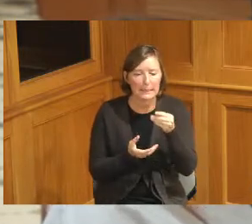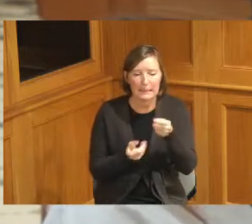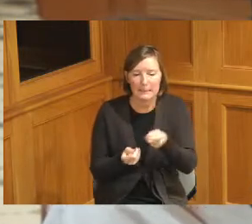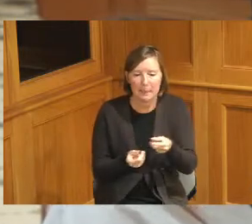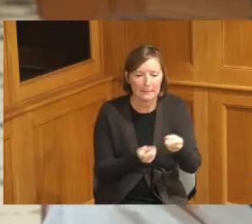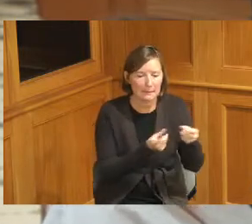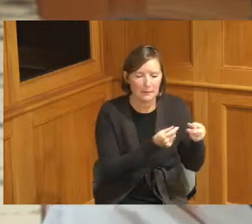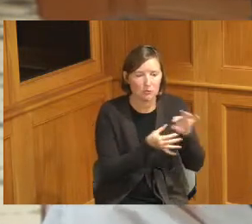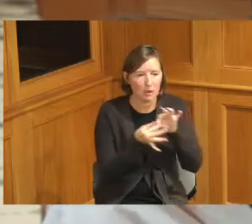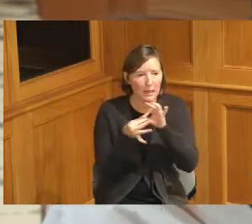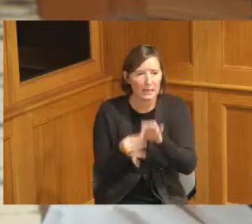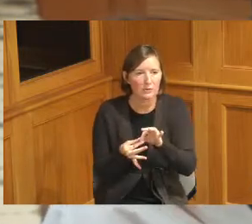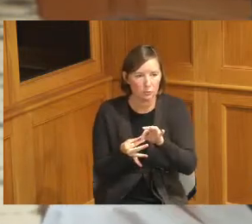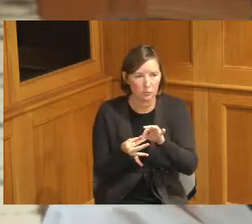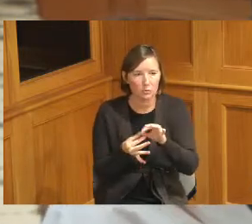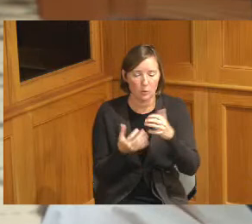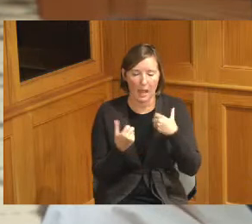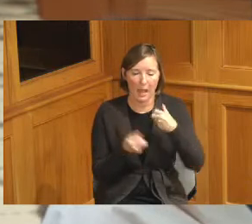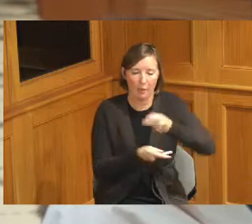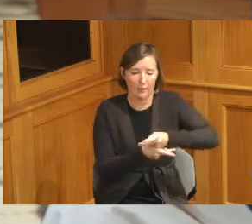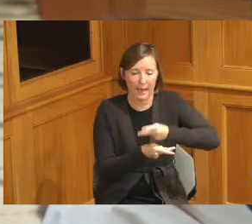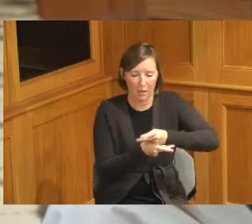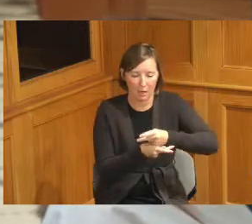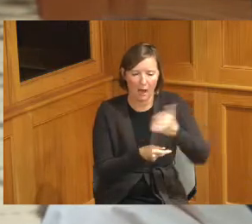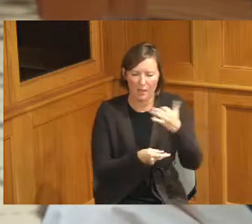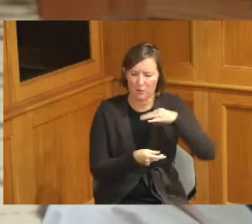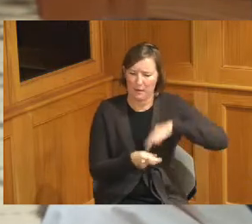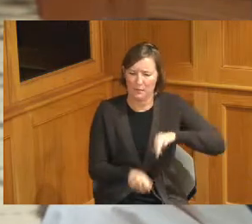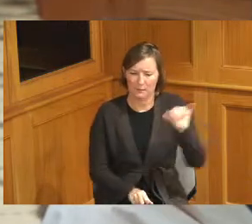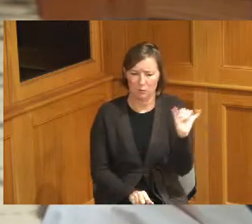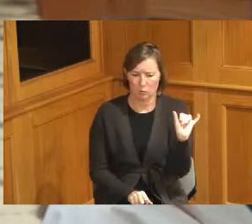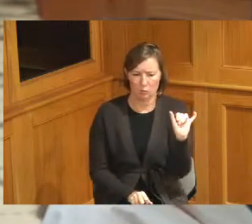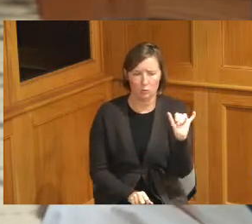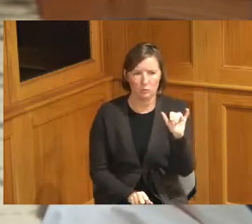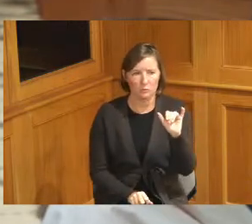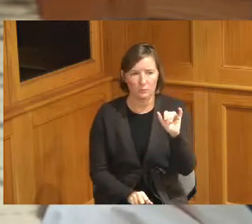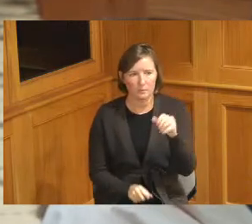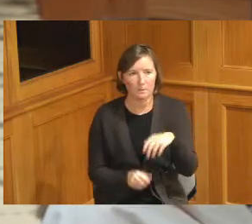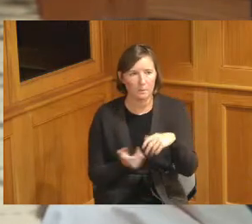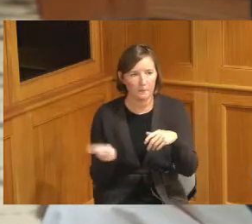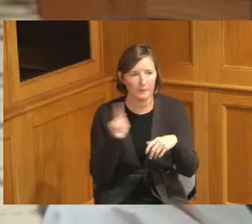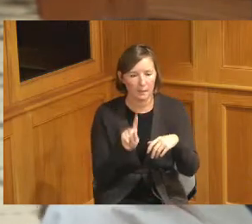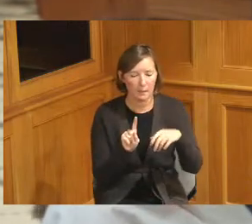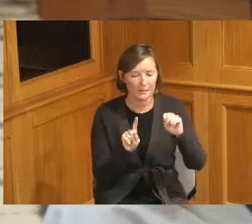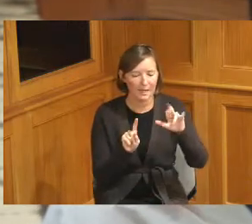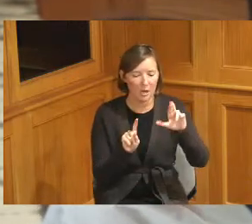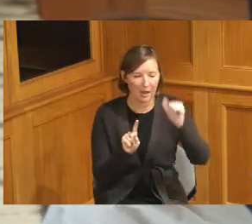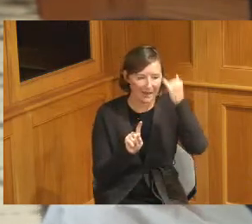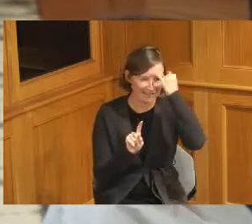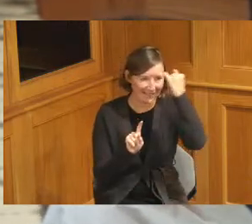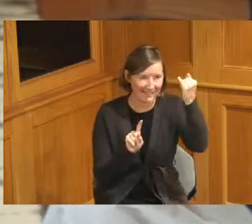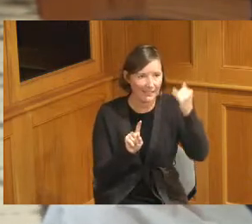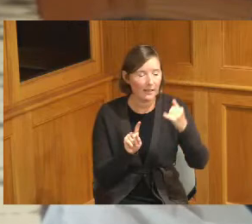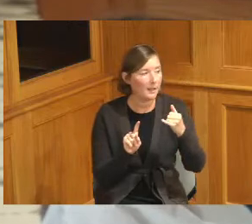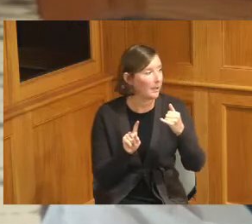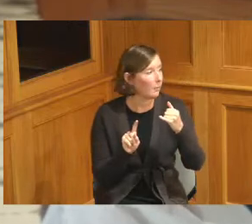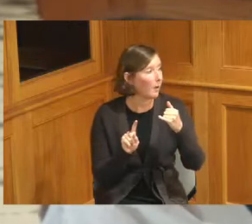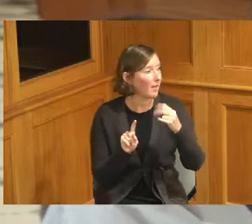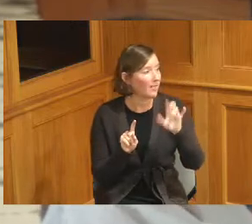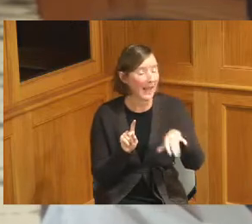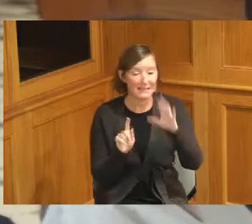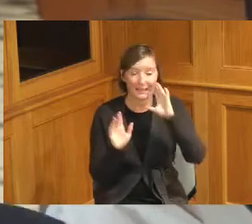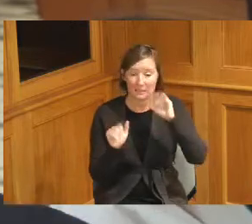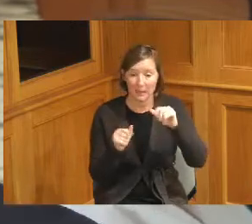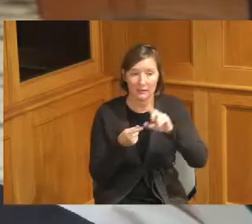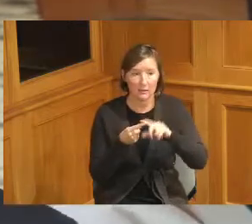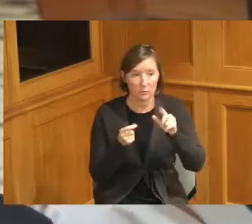related to healthcare and other benefits as well. Okay, because I know that's expected to go up. It's